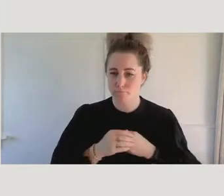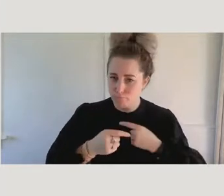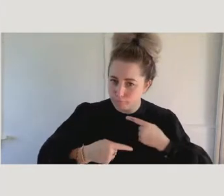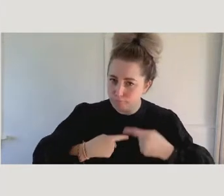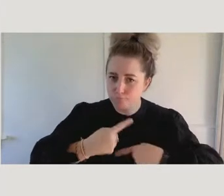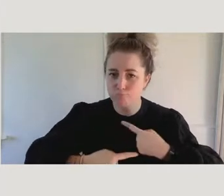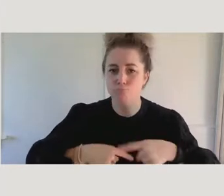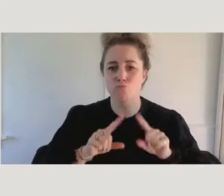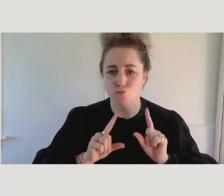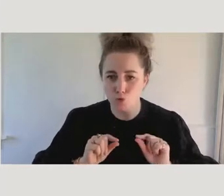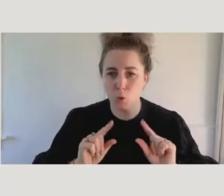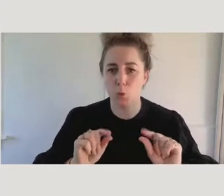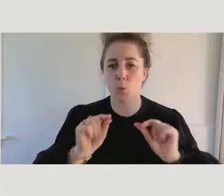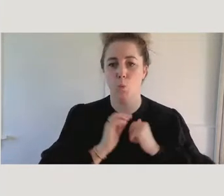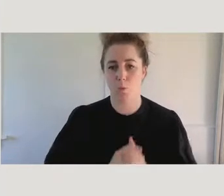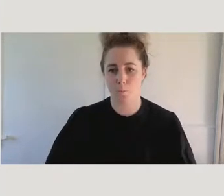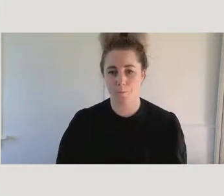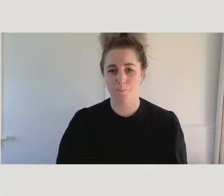doing it